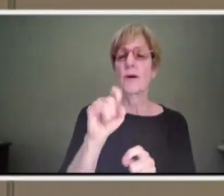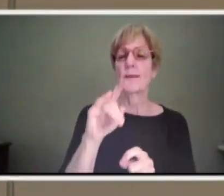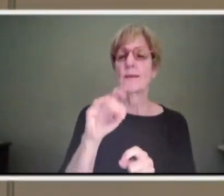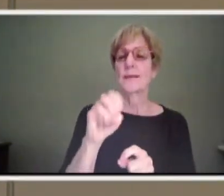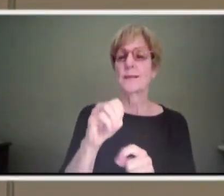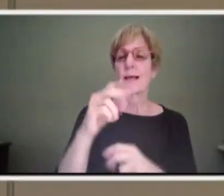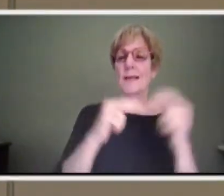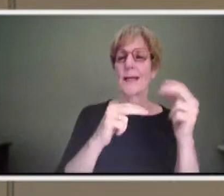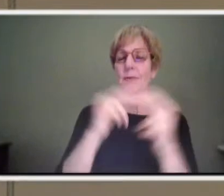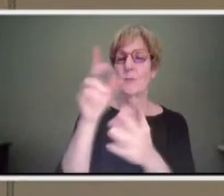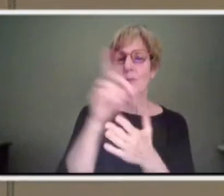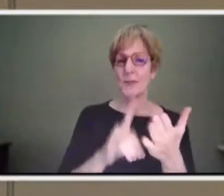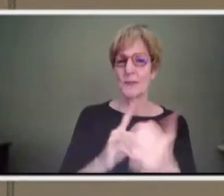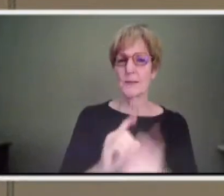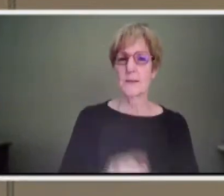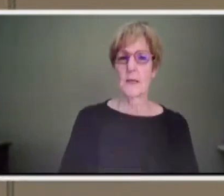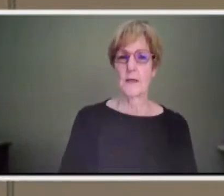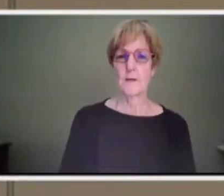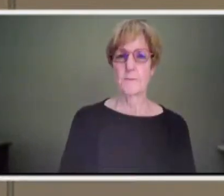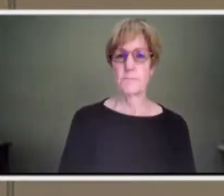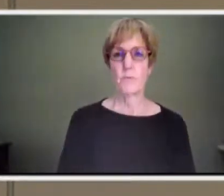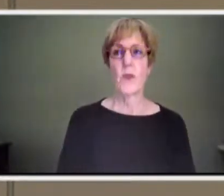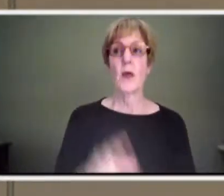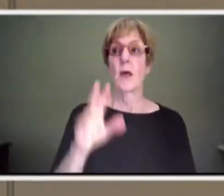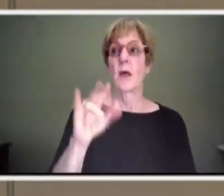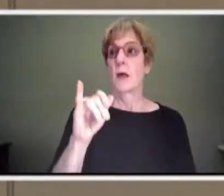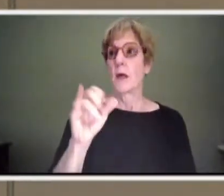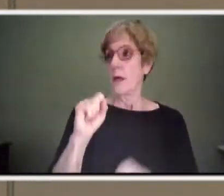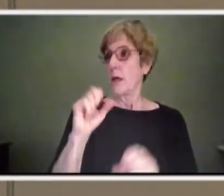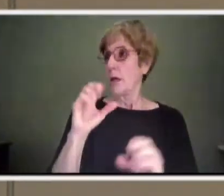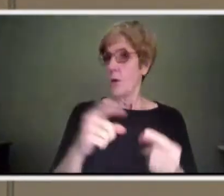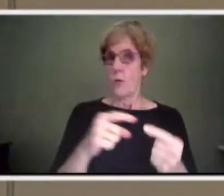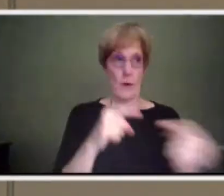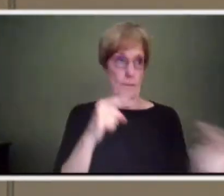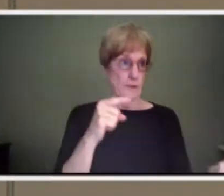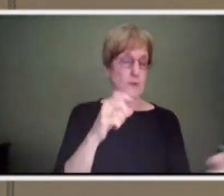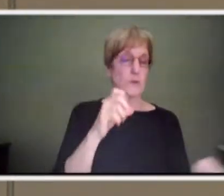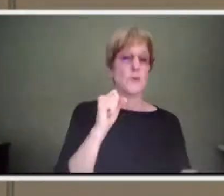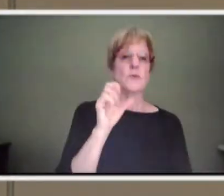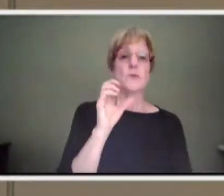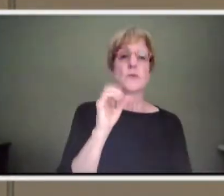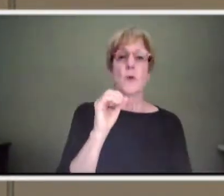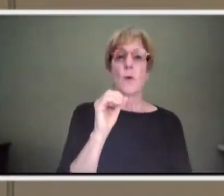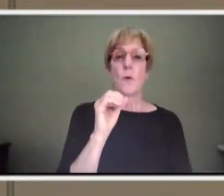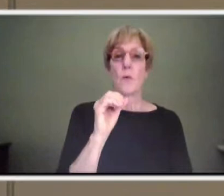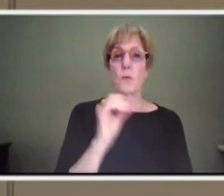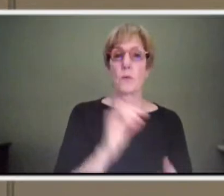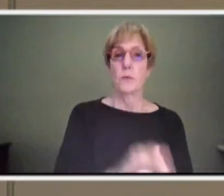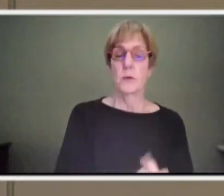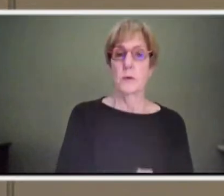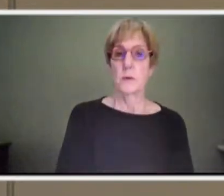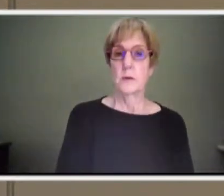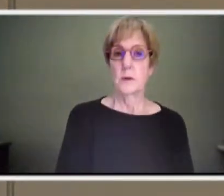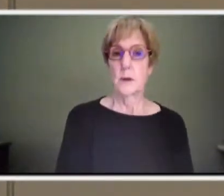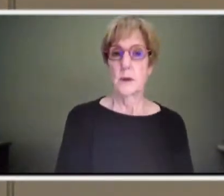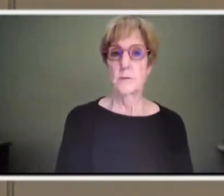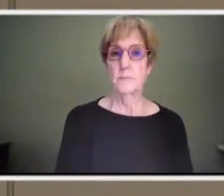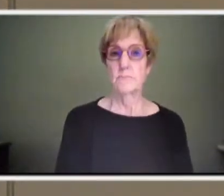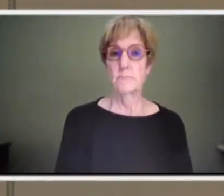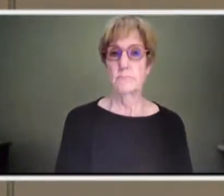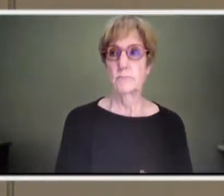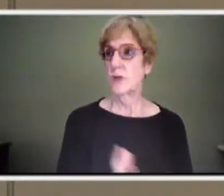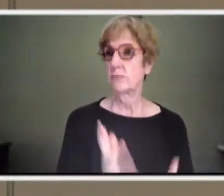design. There is no opposition, so after, hold on.